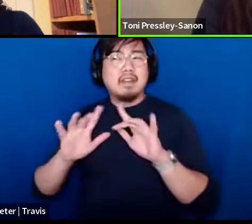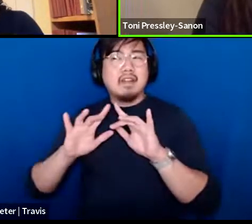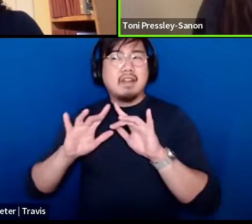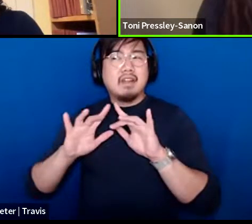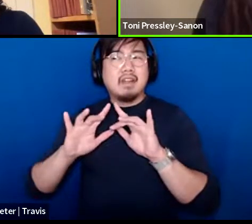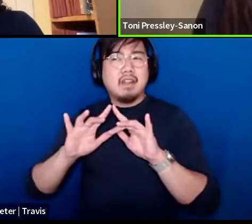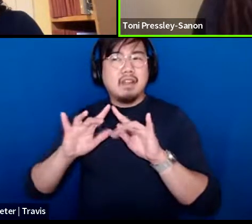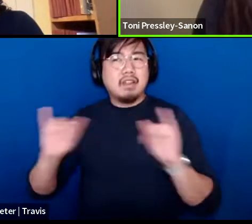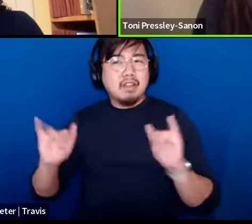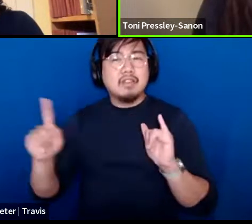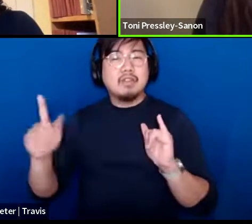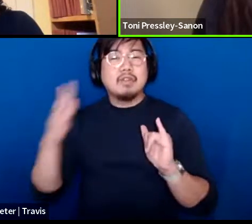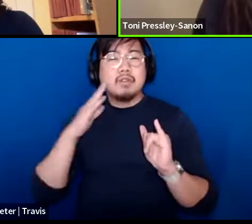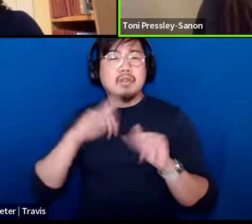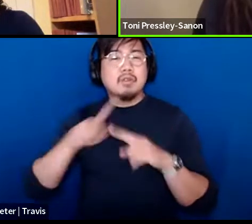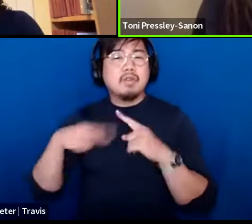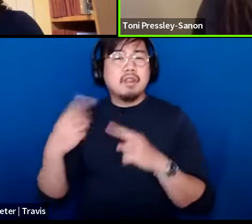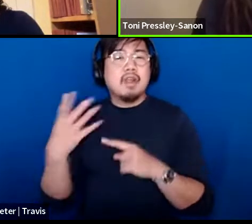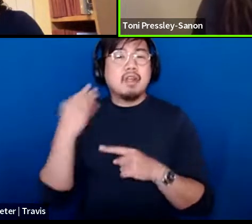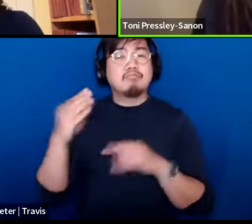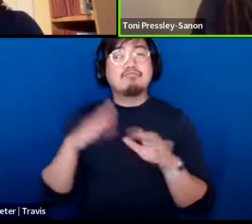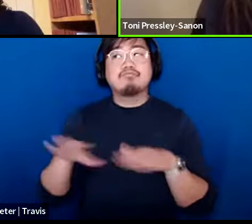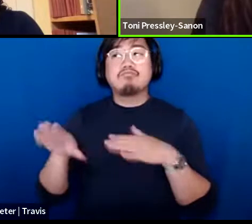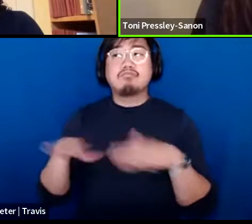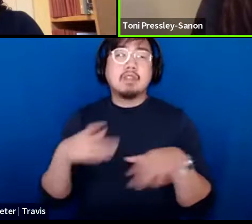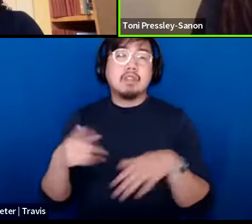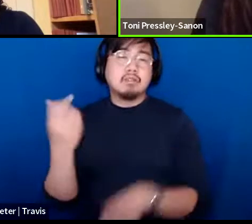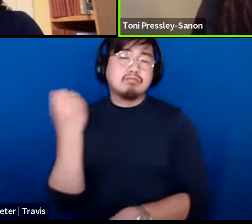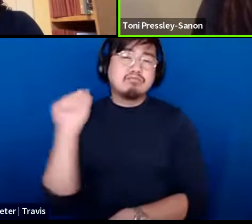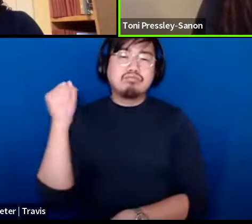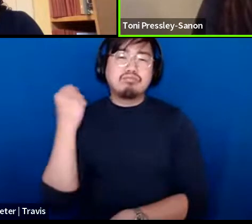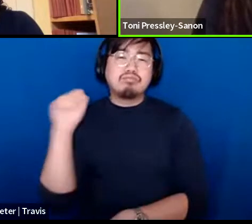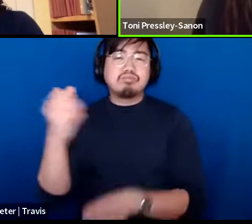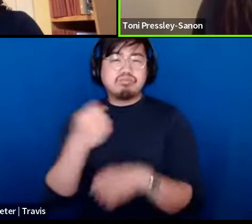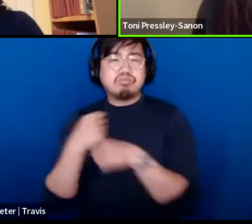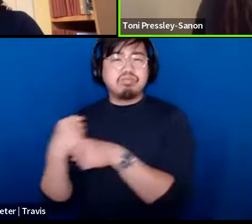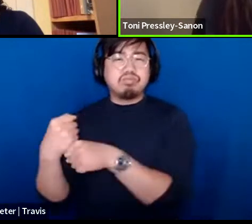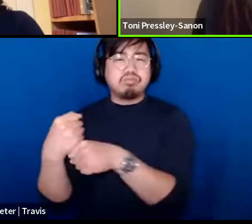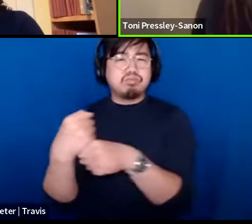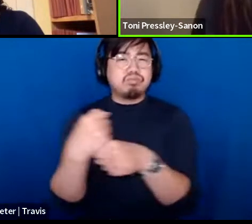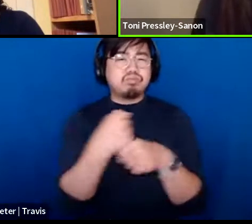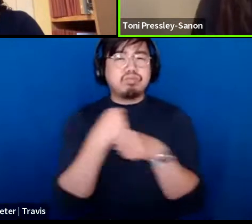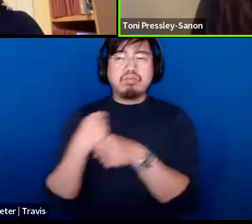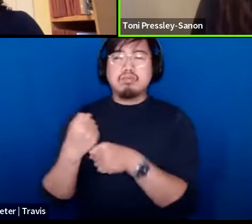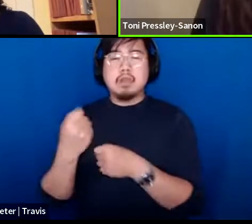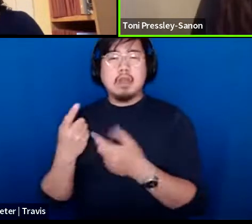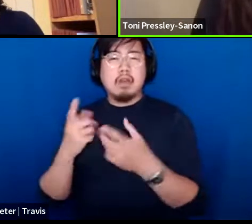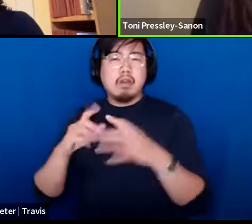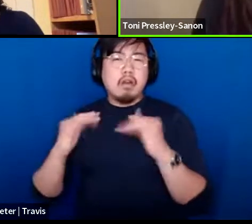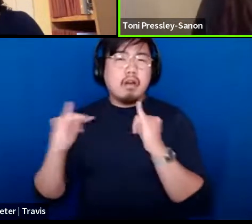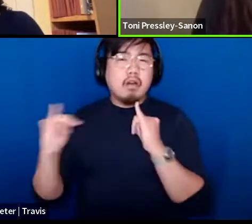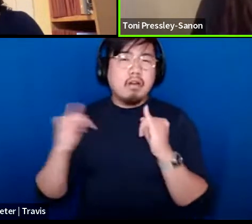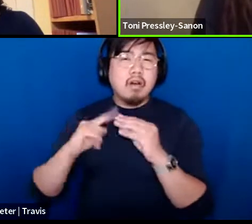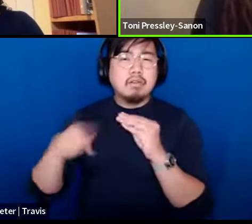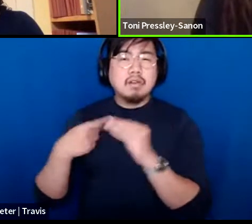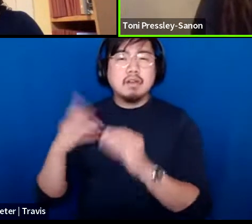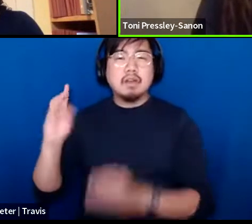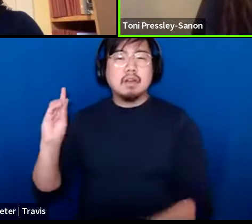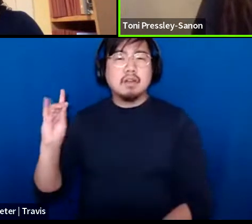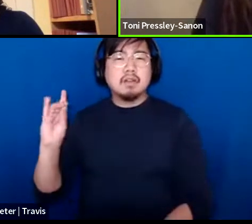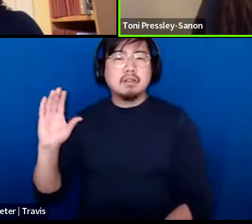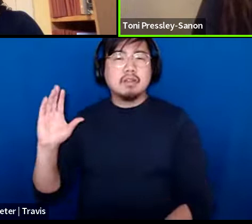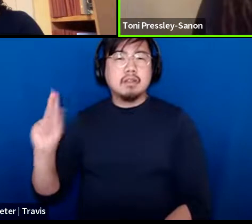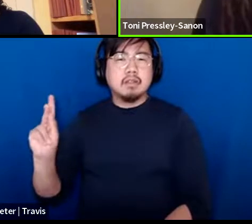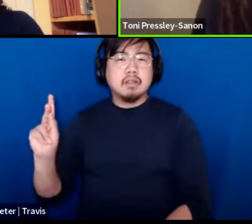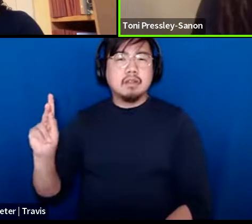out in the streets, you know, doing the protesting, doing the interviews on Dick Cavett, one of which